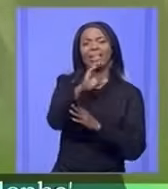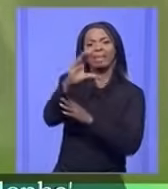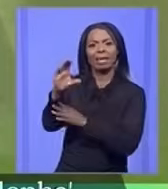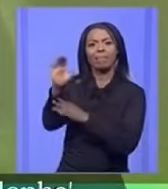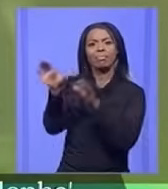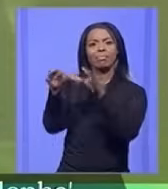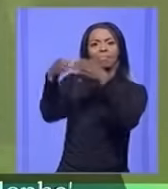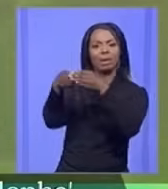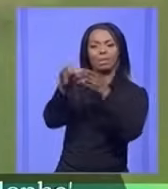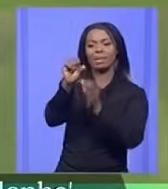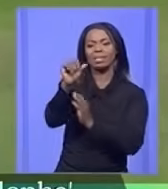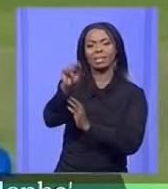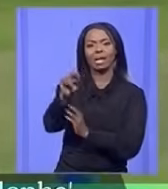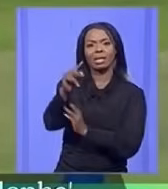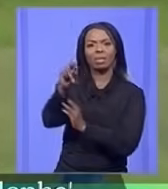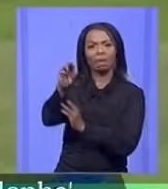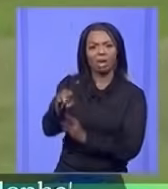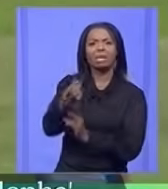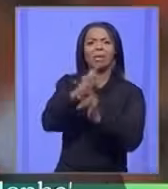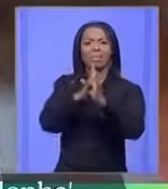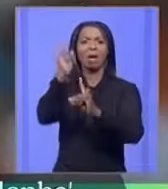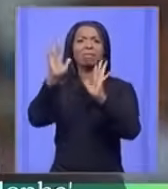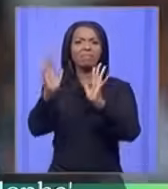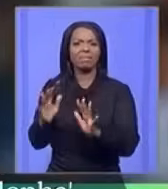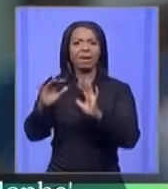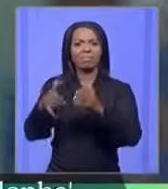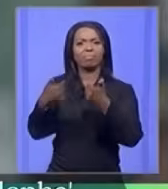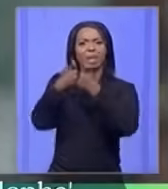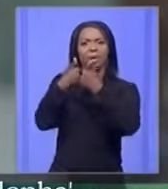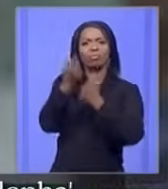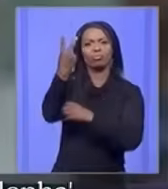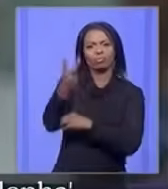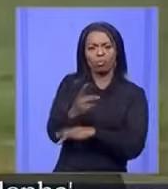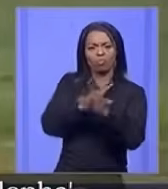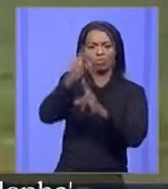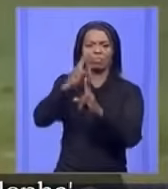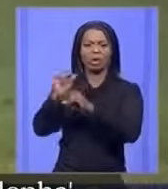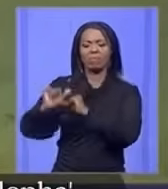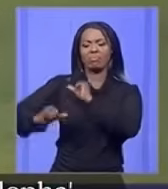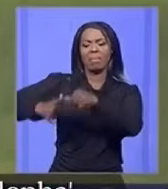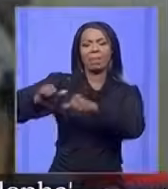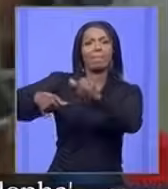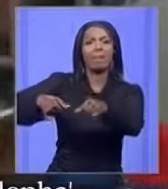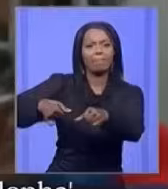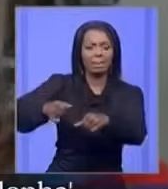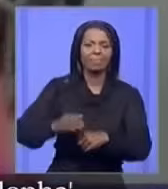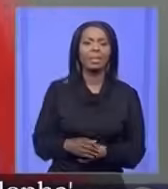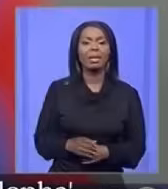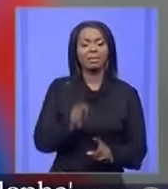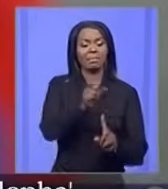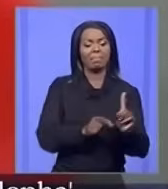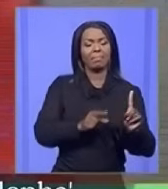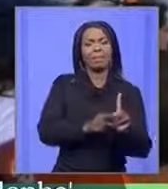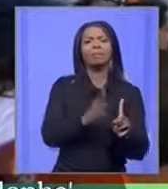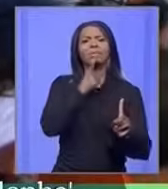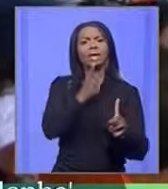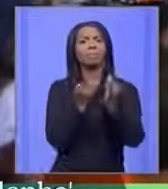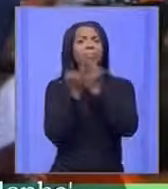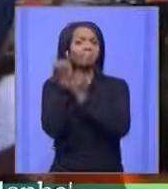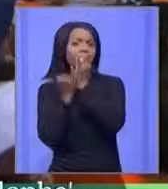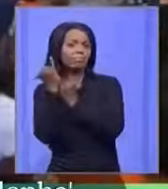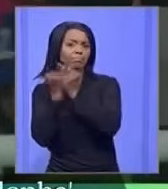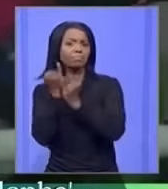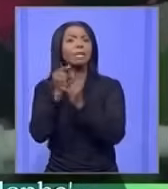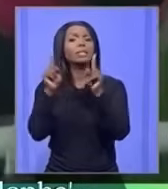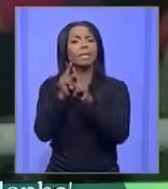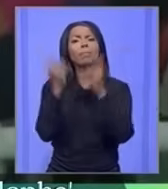dinkgwete morago ga go fenya sebjana se la bobedi ka tatelano. Graham Smith o re tournament ye e kgona le go